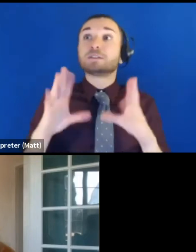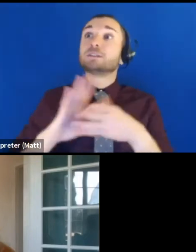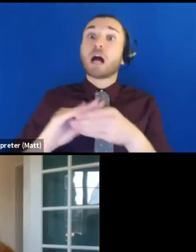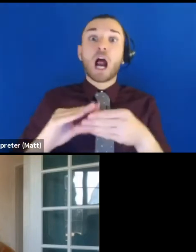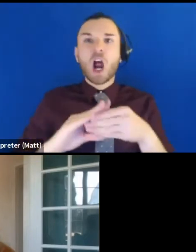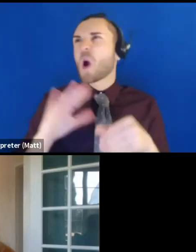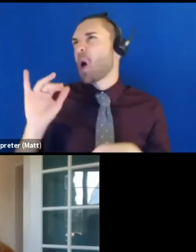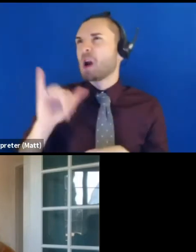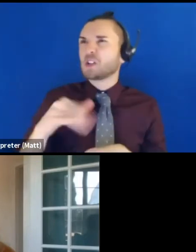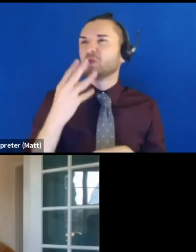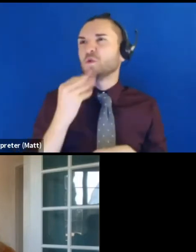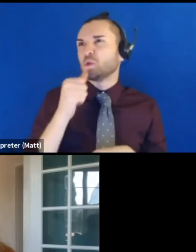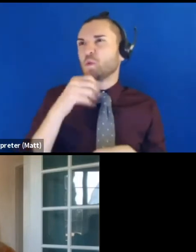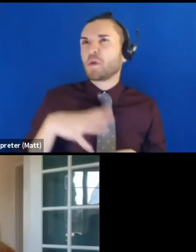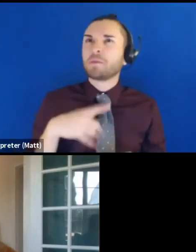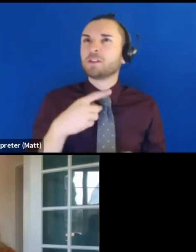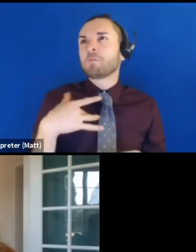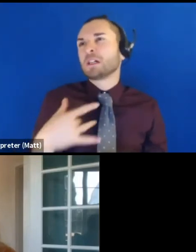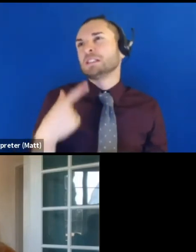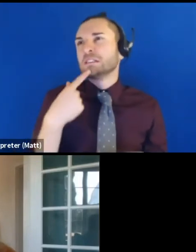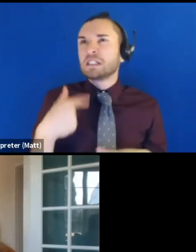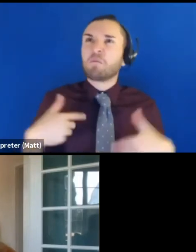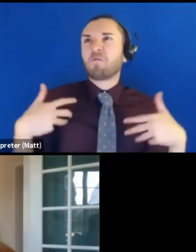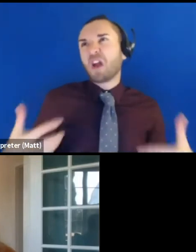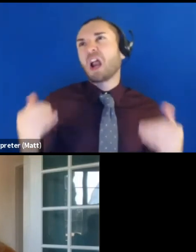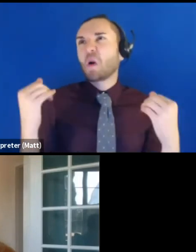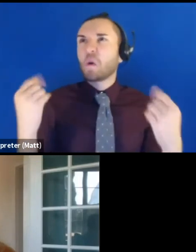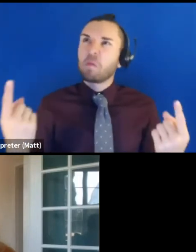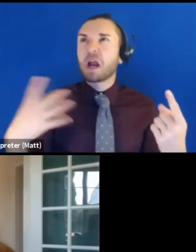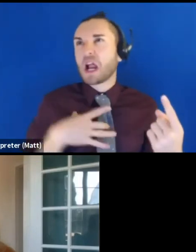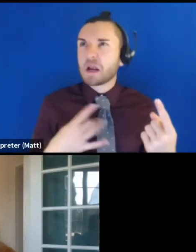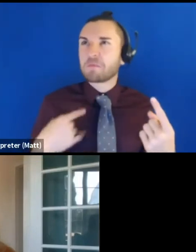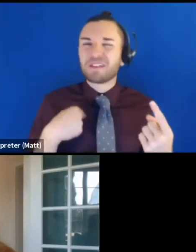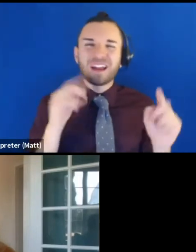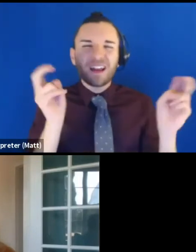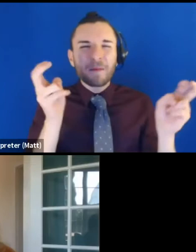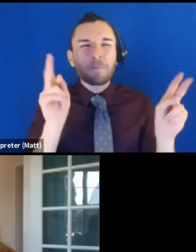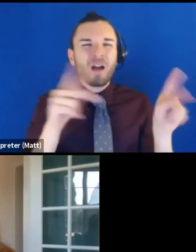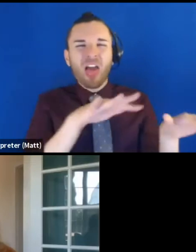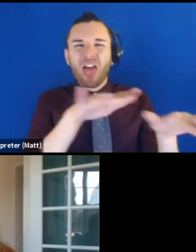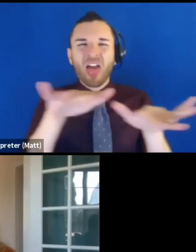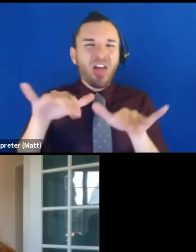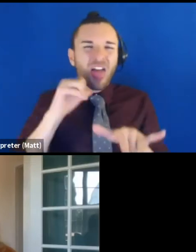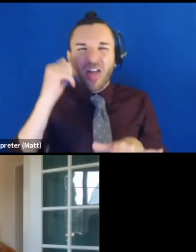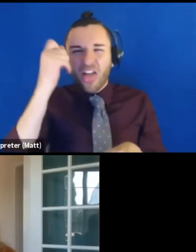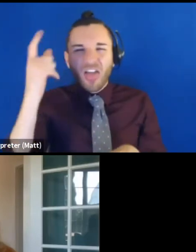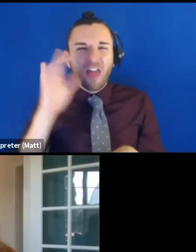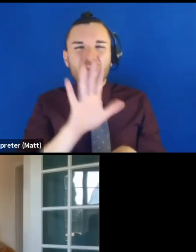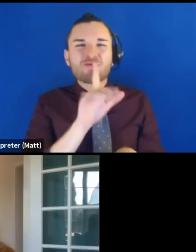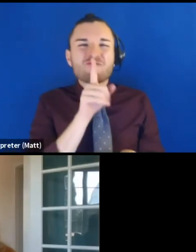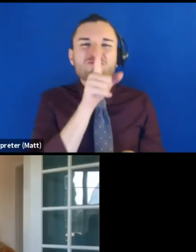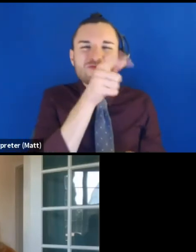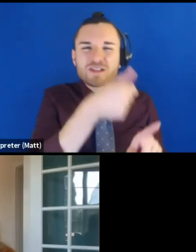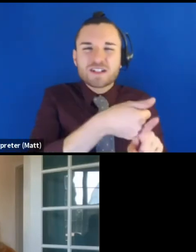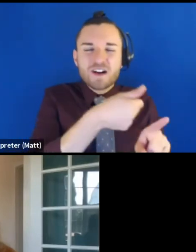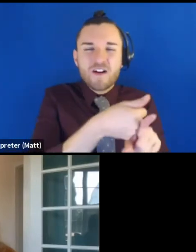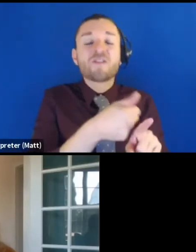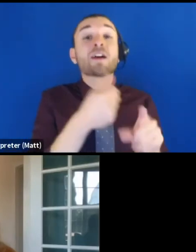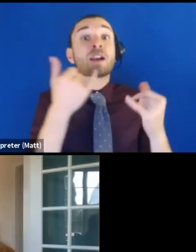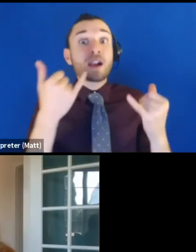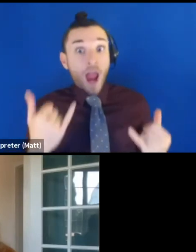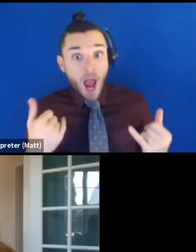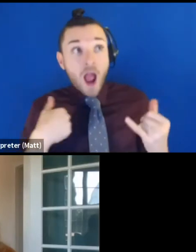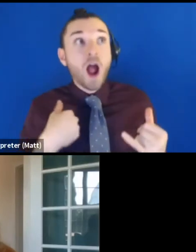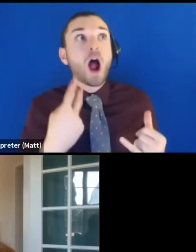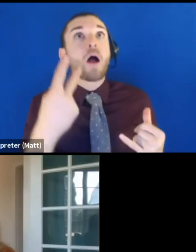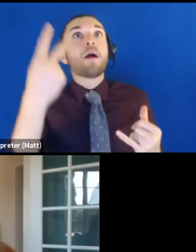saying, I'm fat and nobody likes me. But one of the things I realized while I was working on this was how much the way